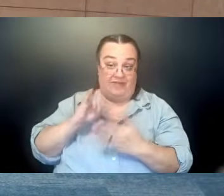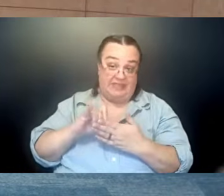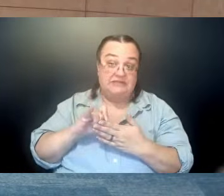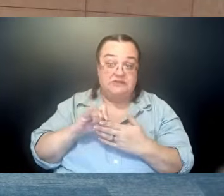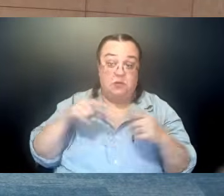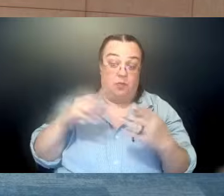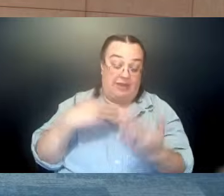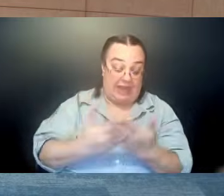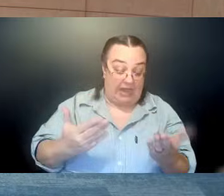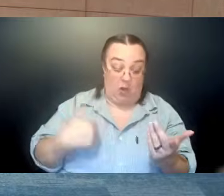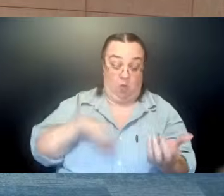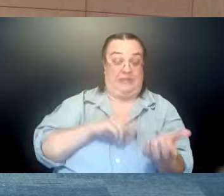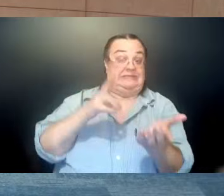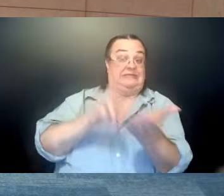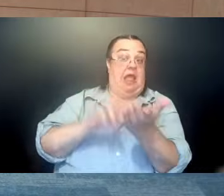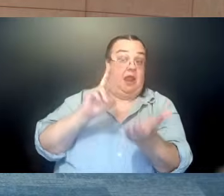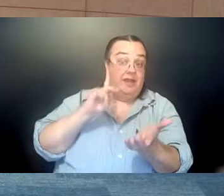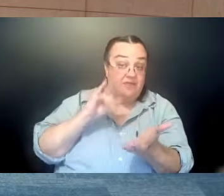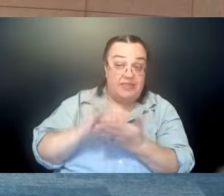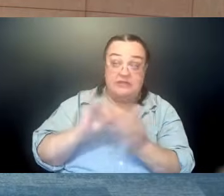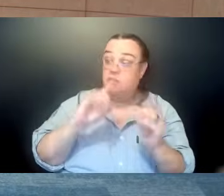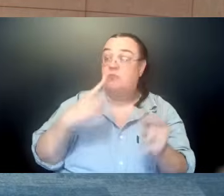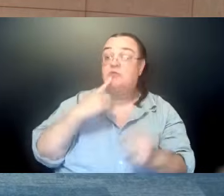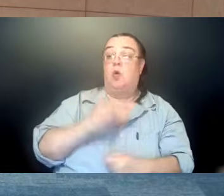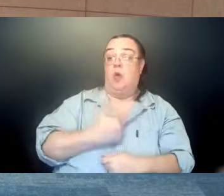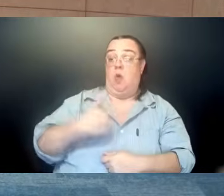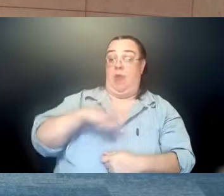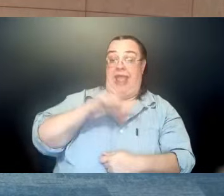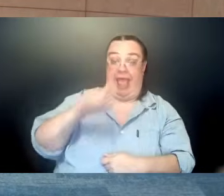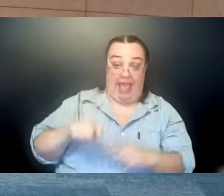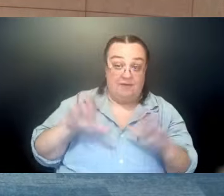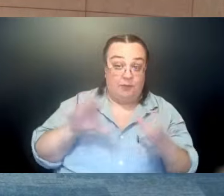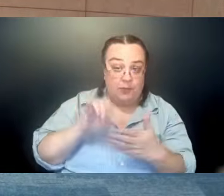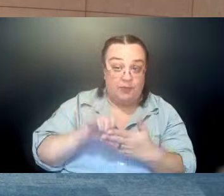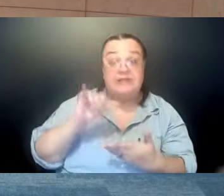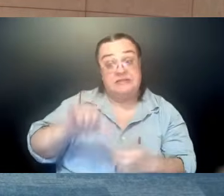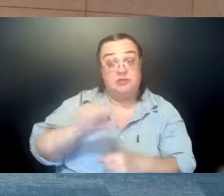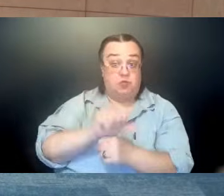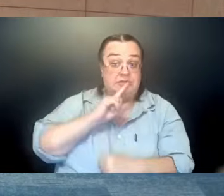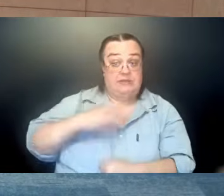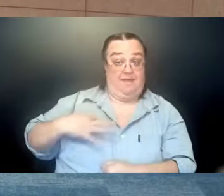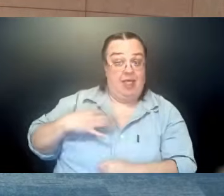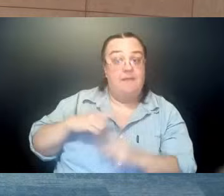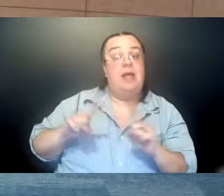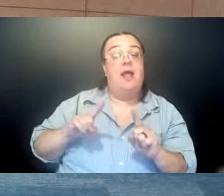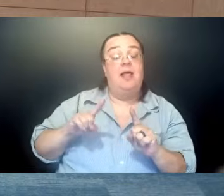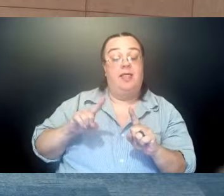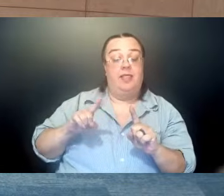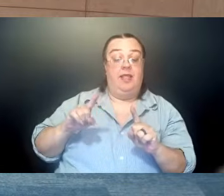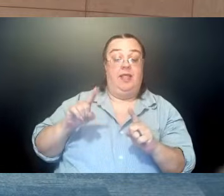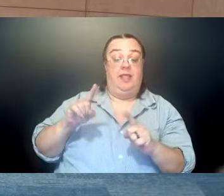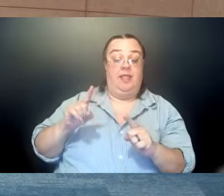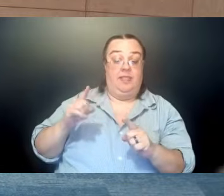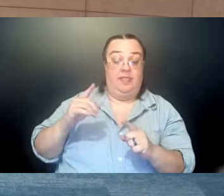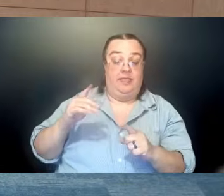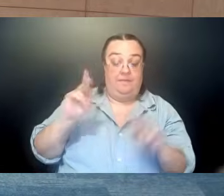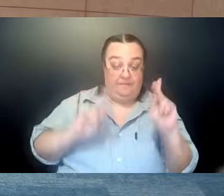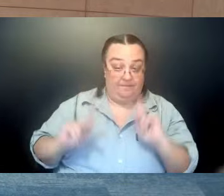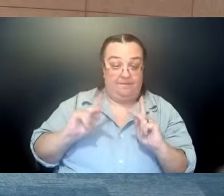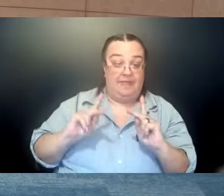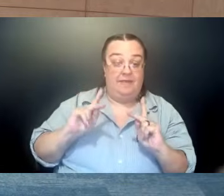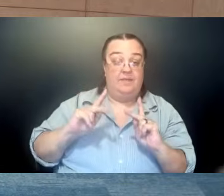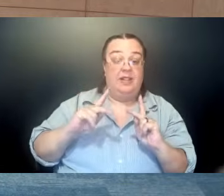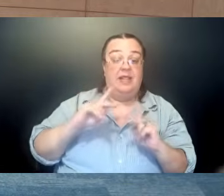No one told us that we had to do this. This is voluntary work, but the people who are affected is the people from her ward that she